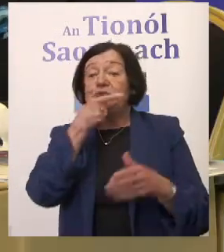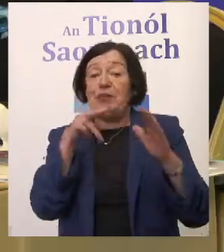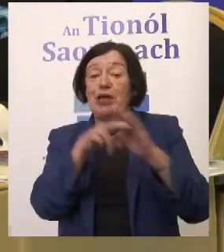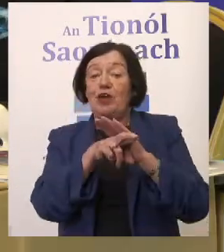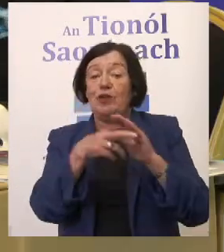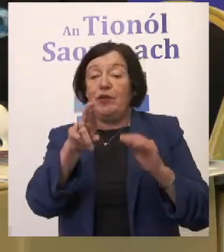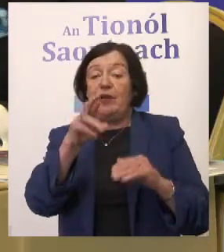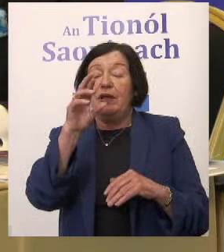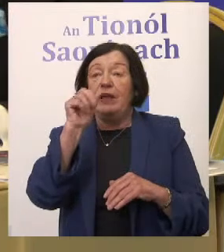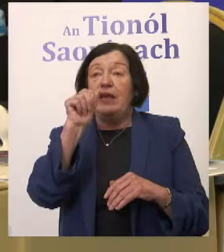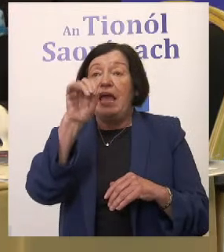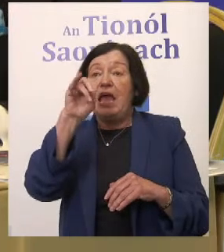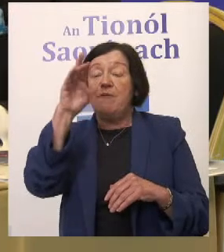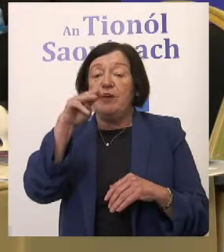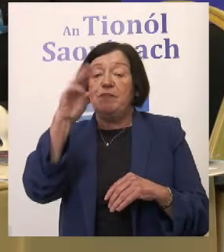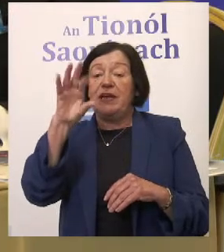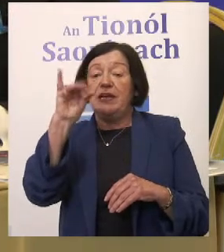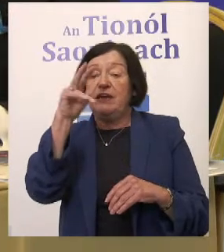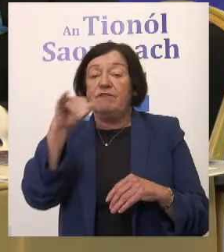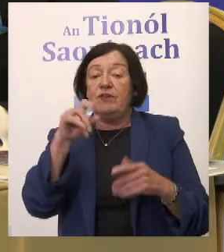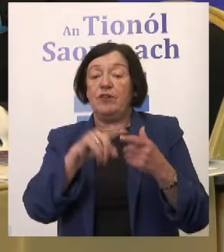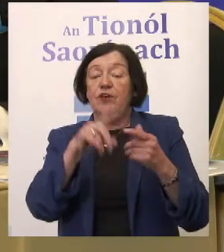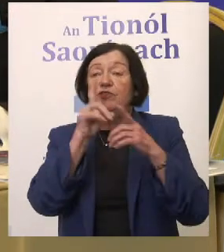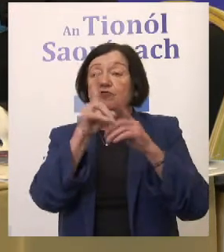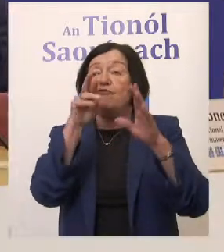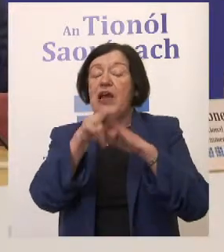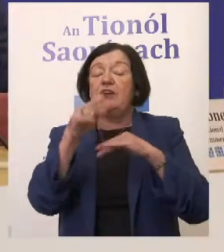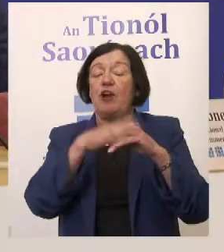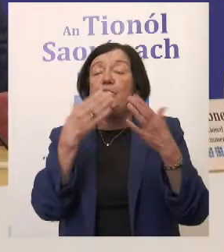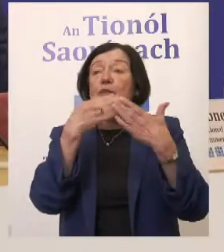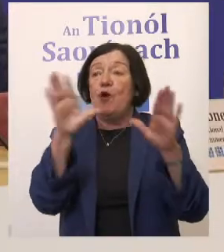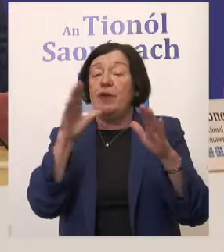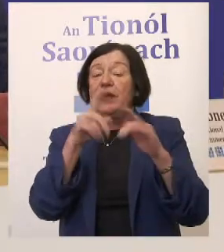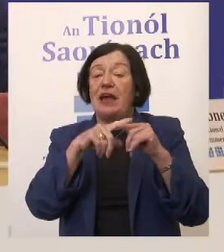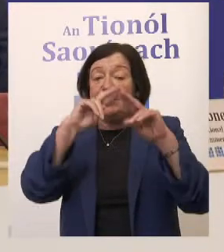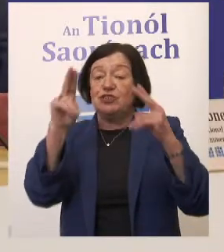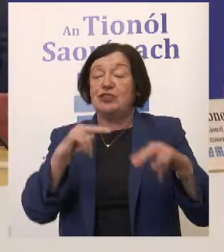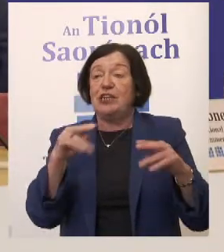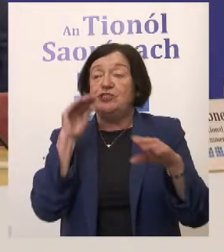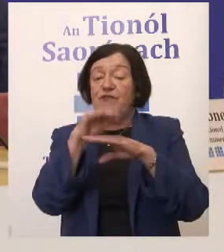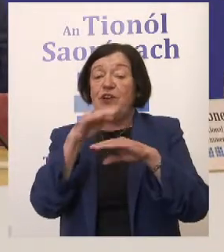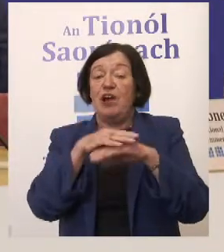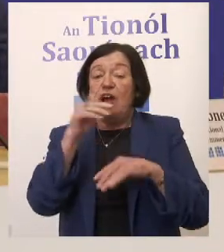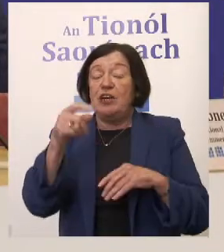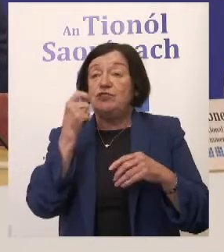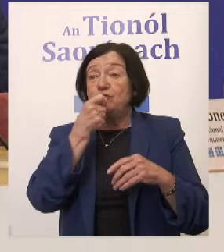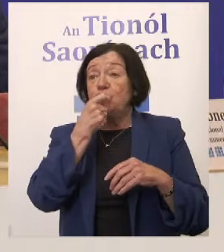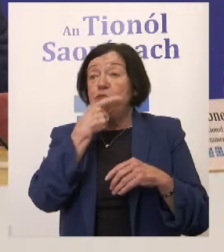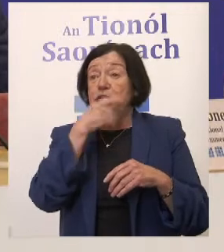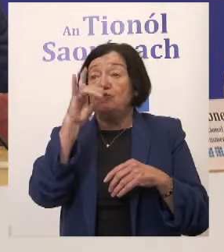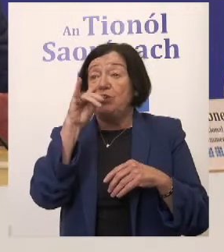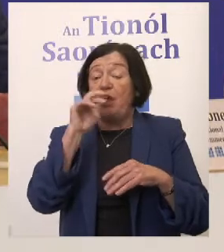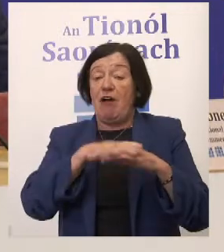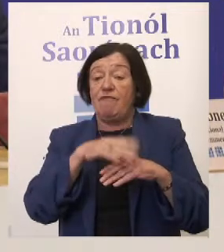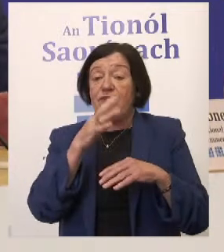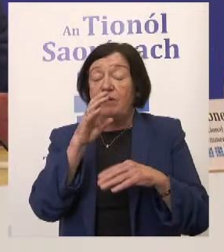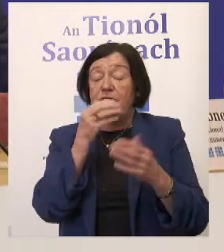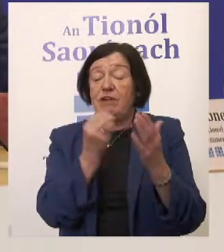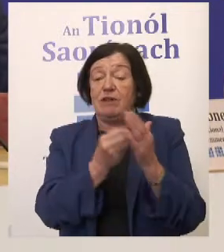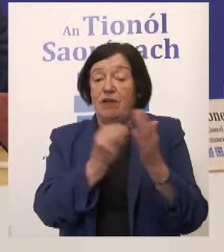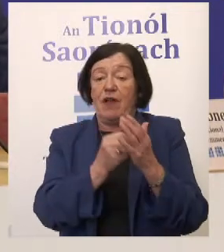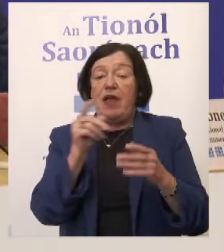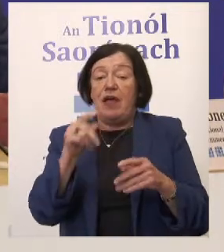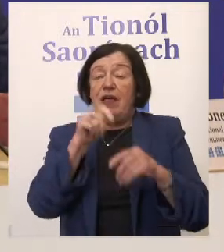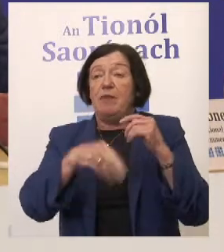Mr. Averick McGibney, Director of Public and International Affairs at the Dublin Chamber of Commerce, and also with us this morning is